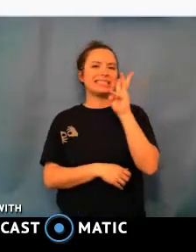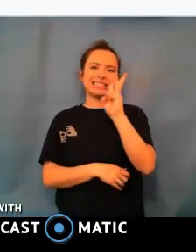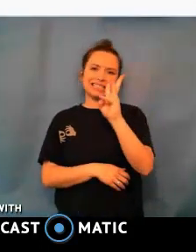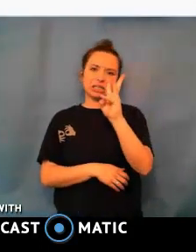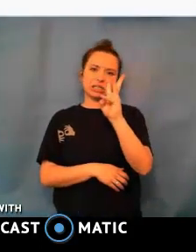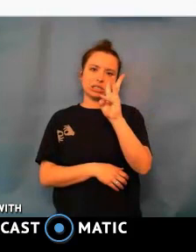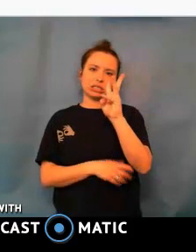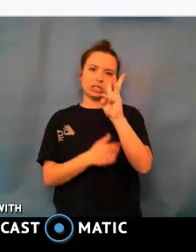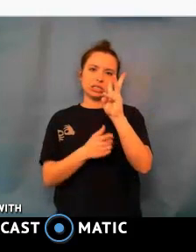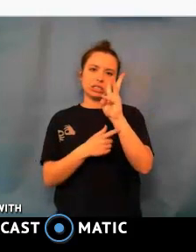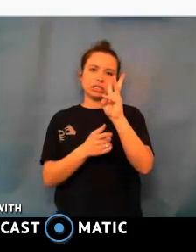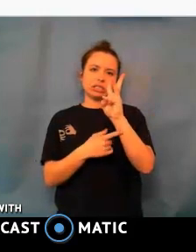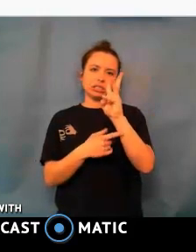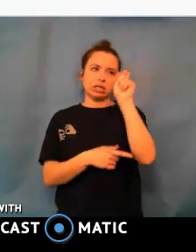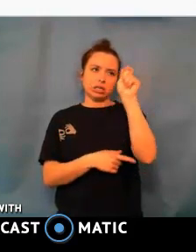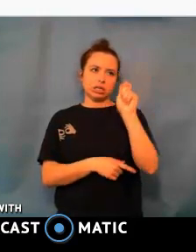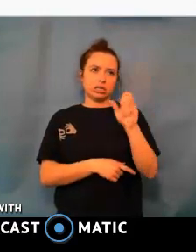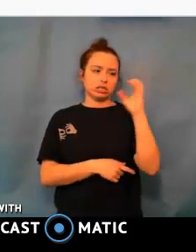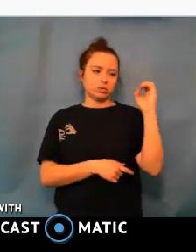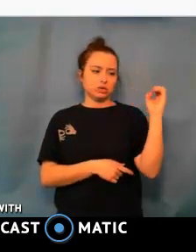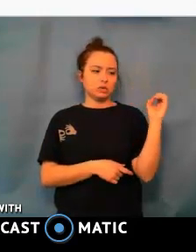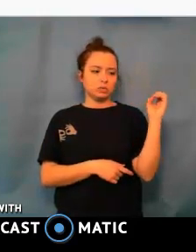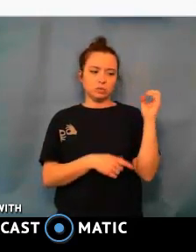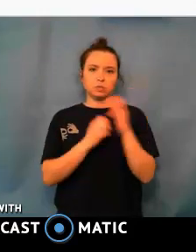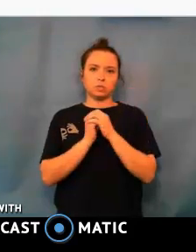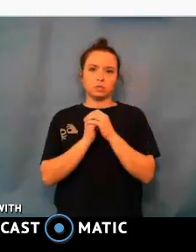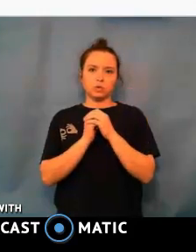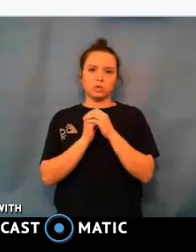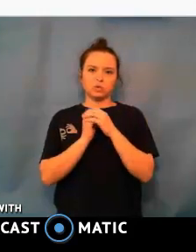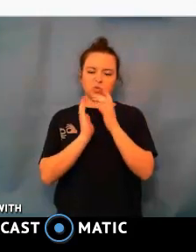o'clock. So where is my hour hand pointing?